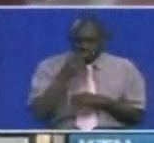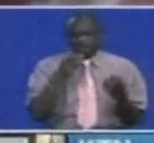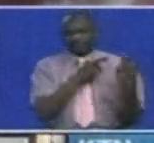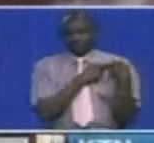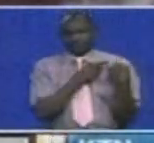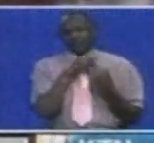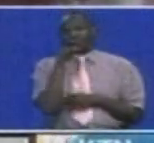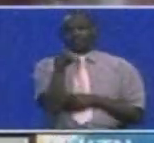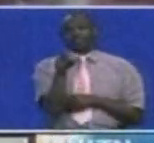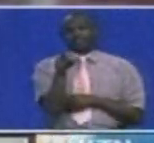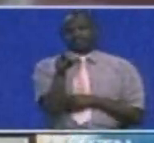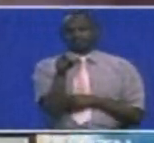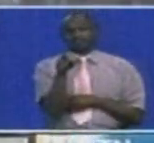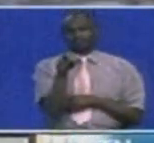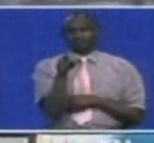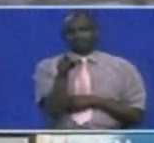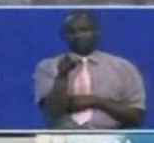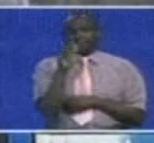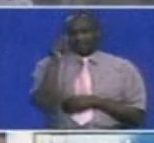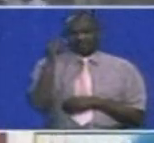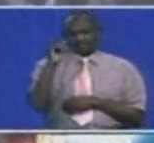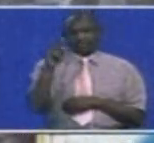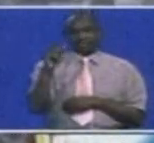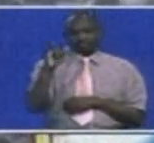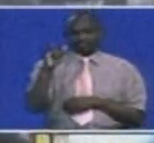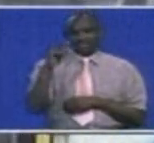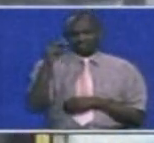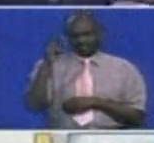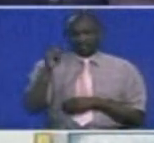been behind Mane's attack. Betty Kialo, KTN.